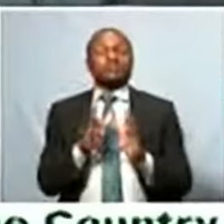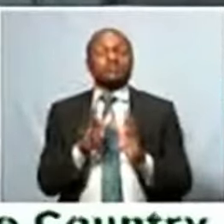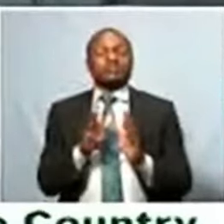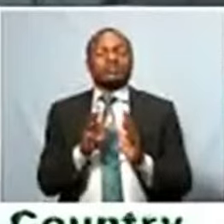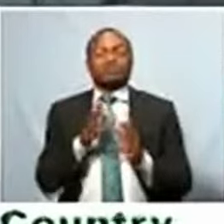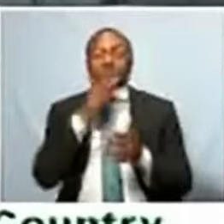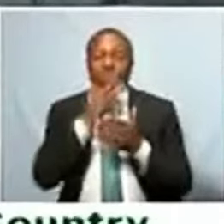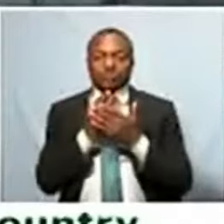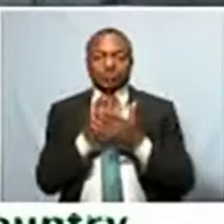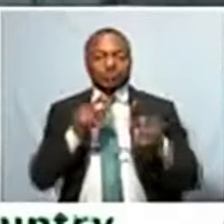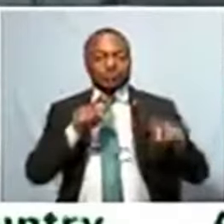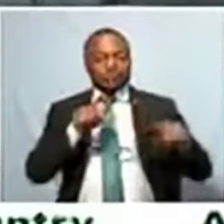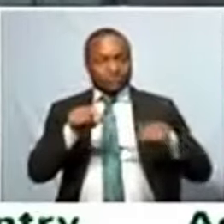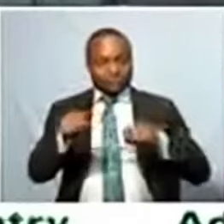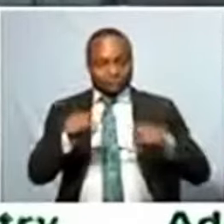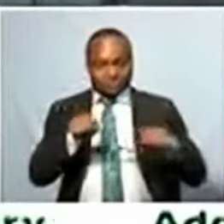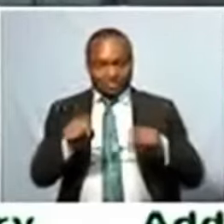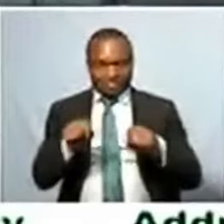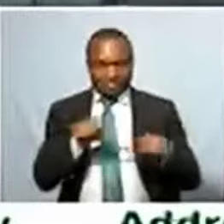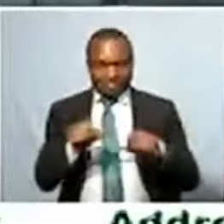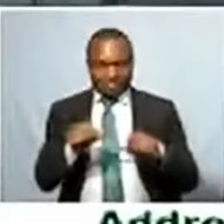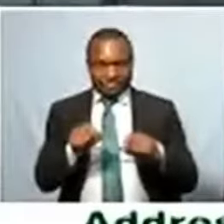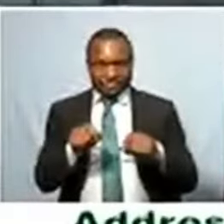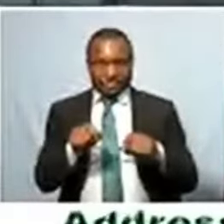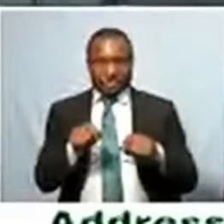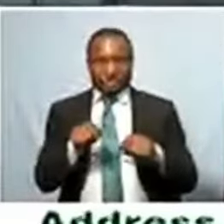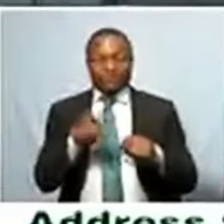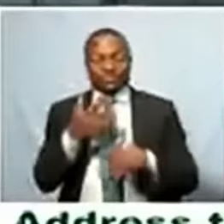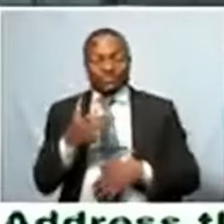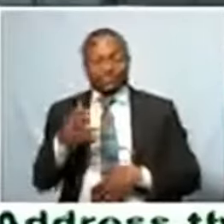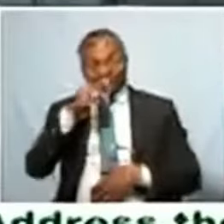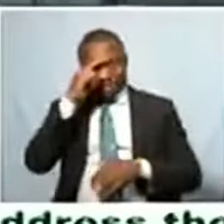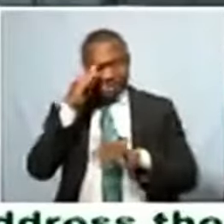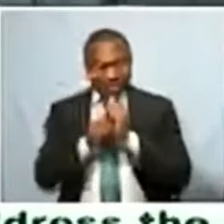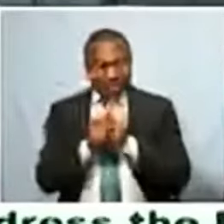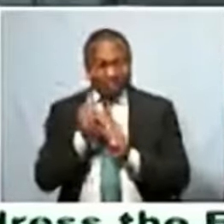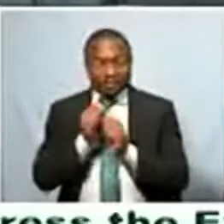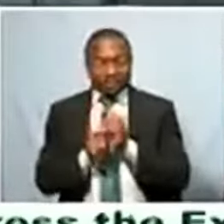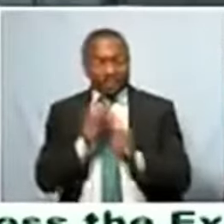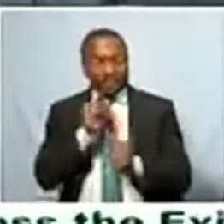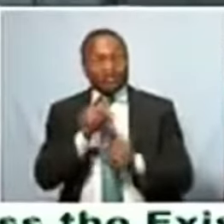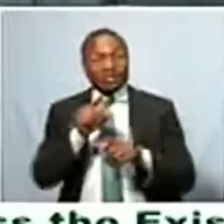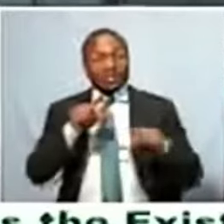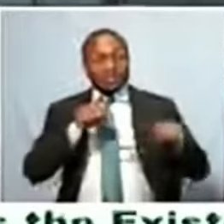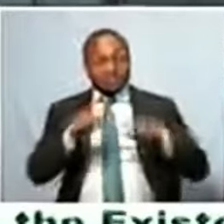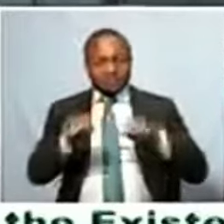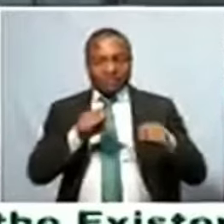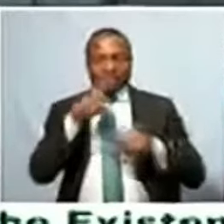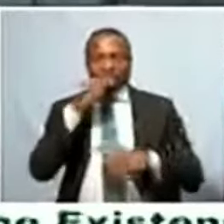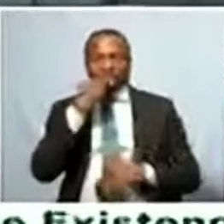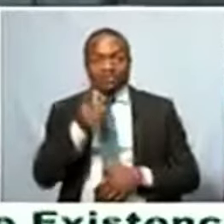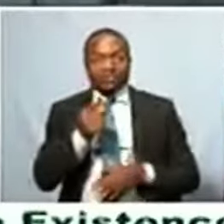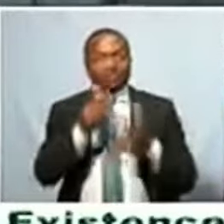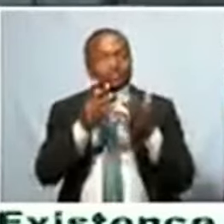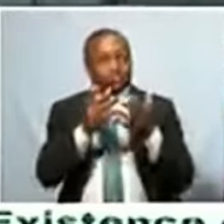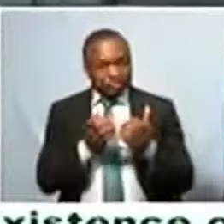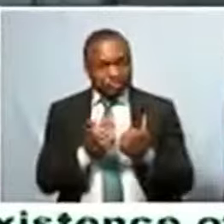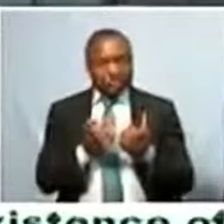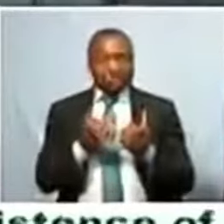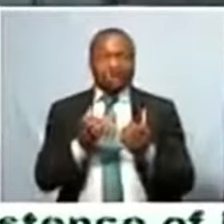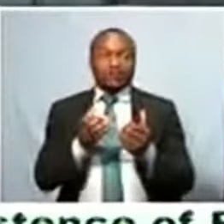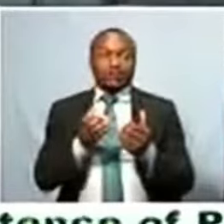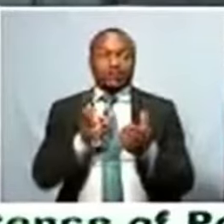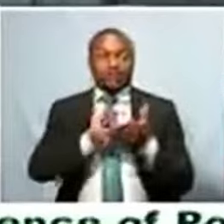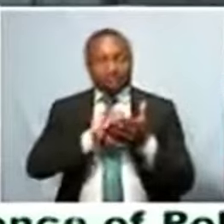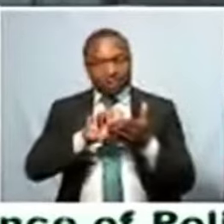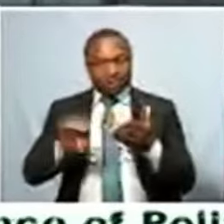a good governance inclination, because then that governance would be saying we want to get rid of